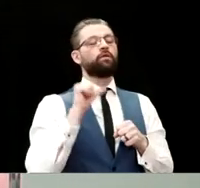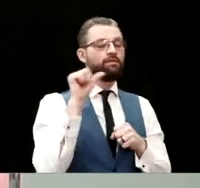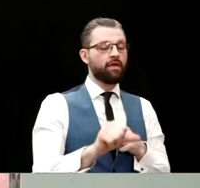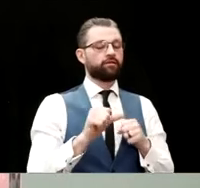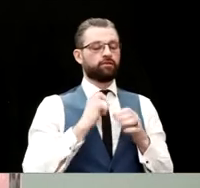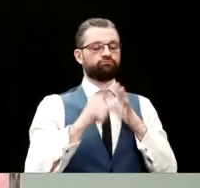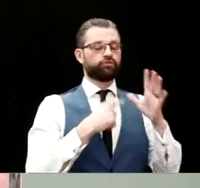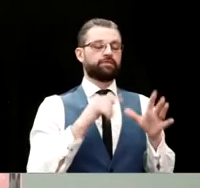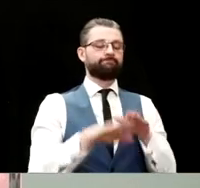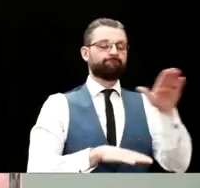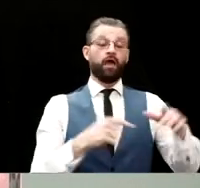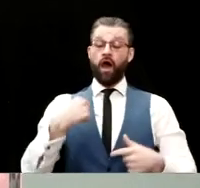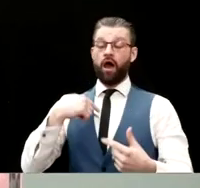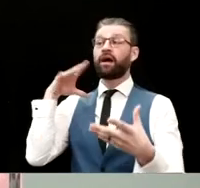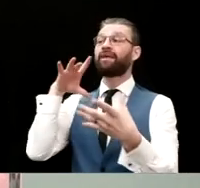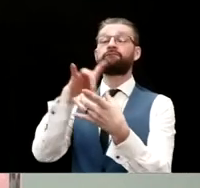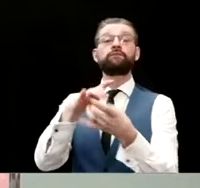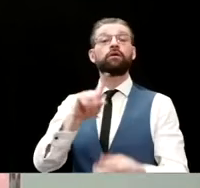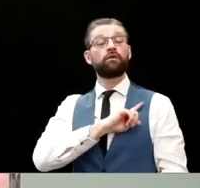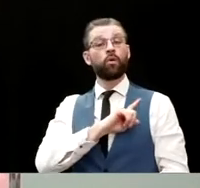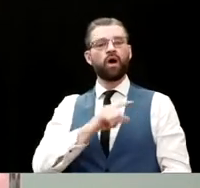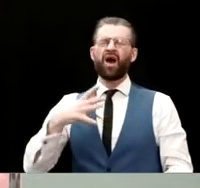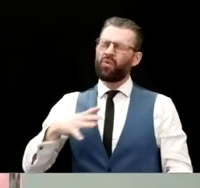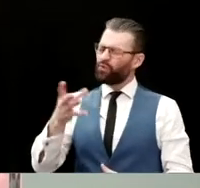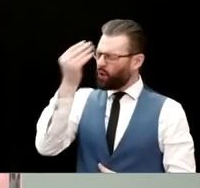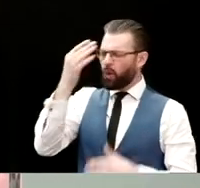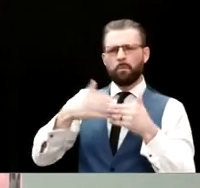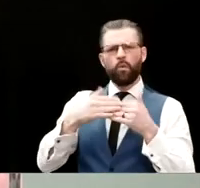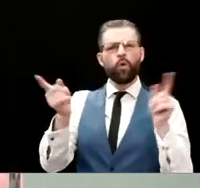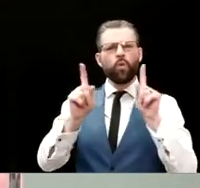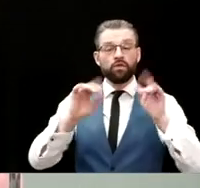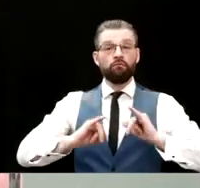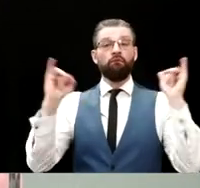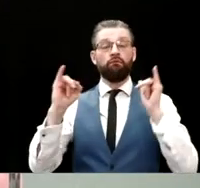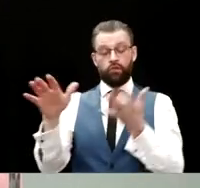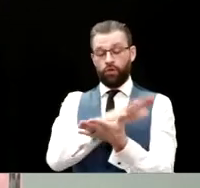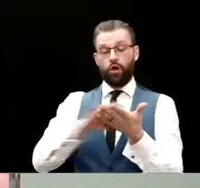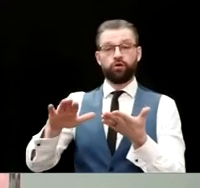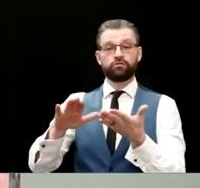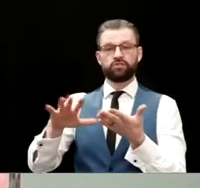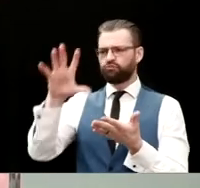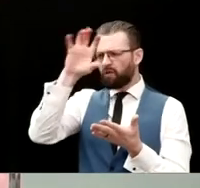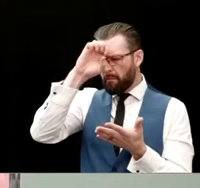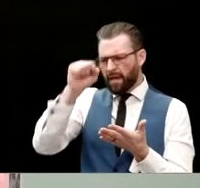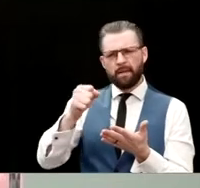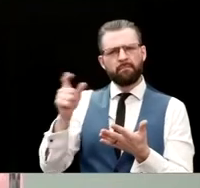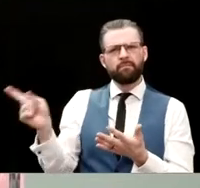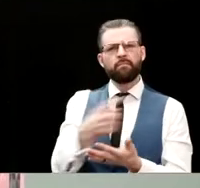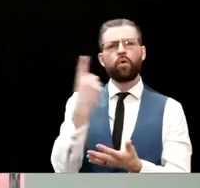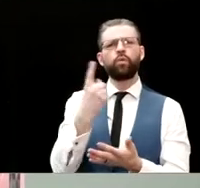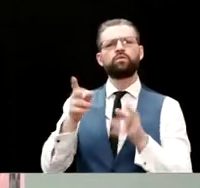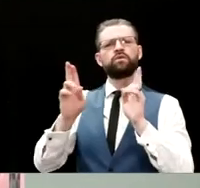I took part because I wanted to learn more about the tragedy that was the Holocaust and remember the victims in those dark